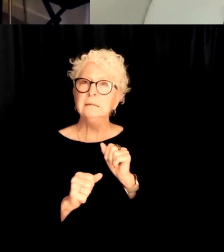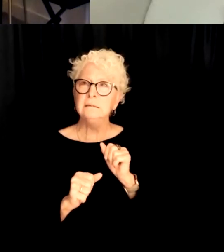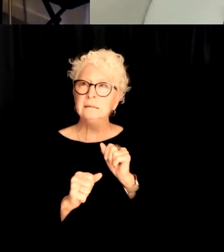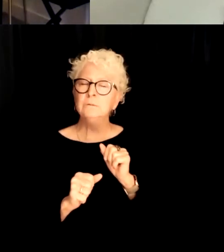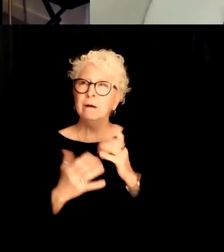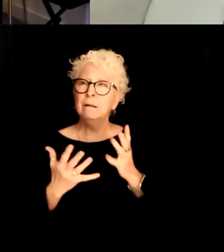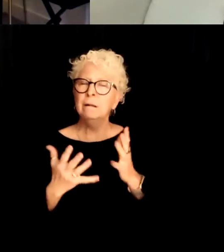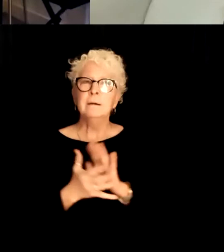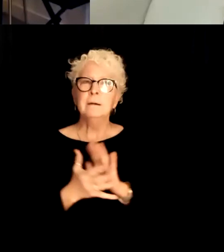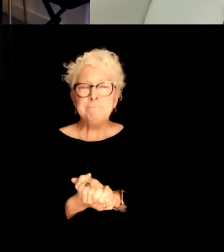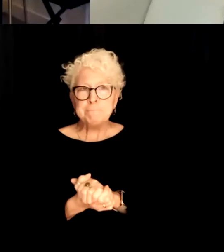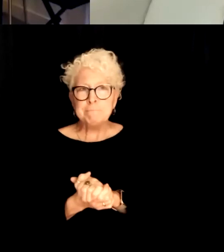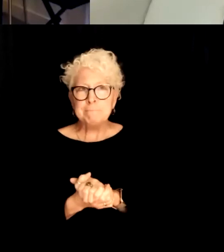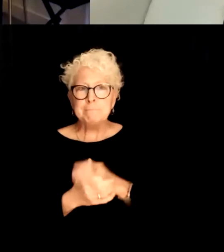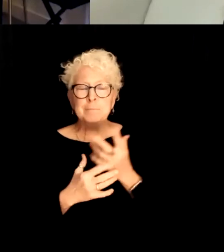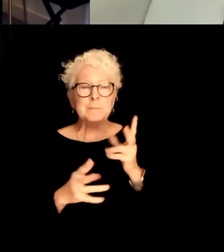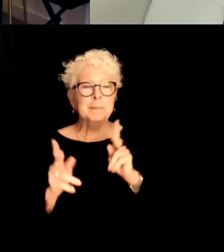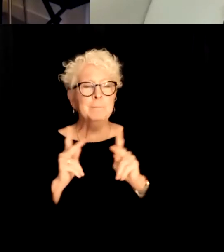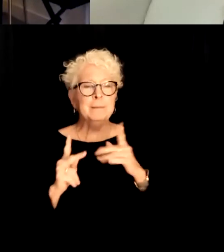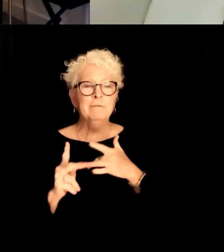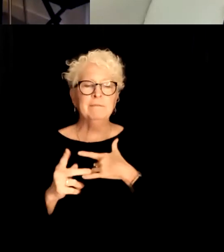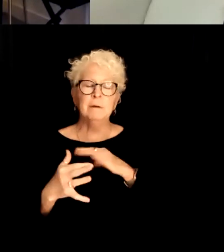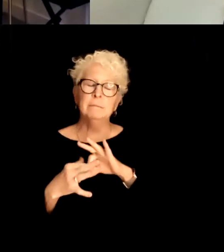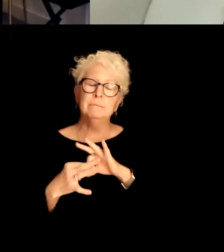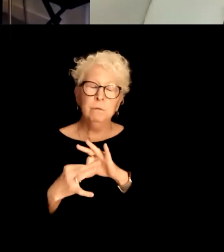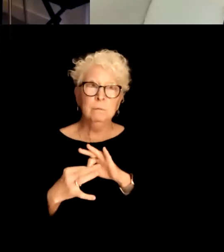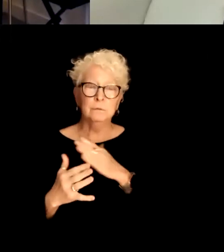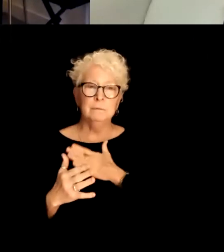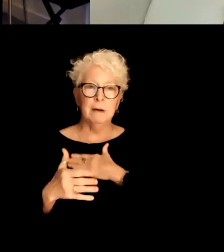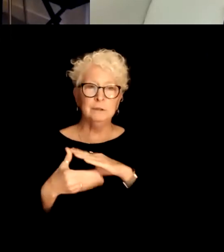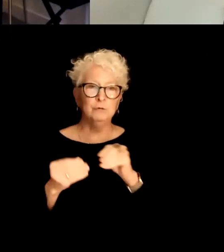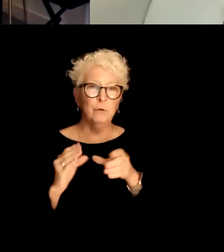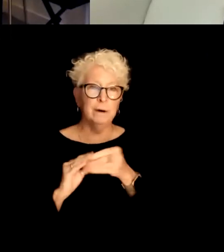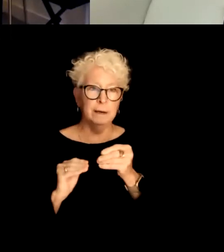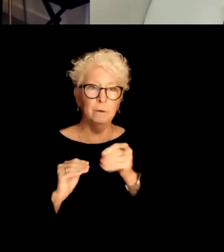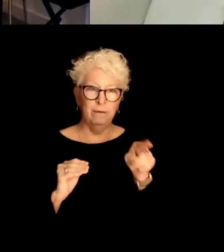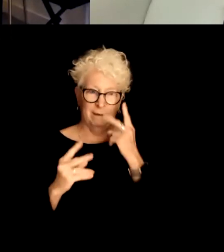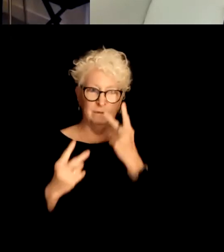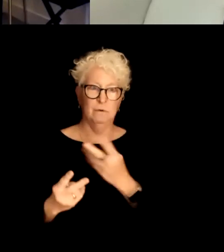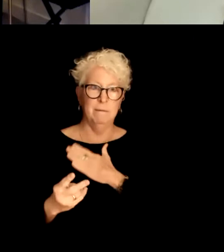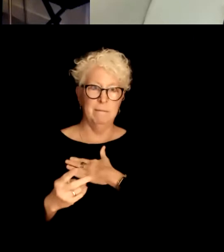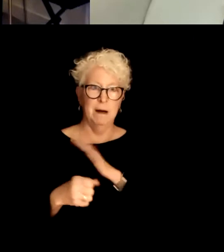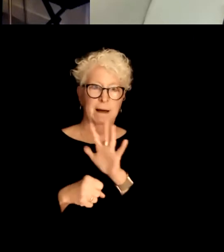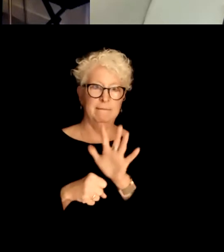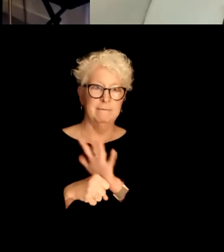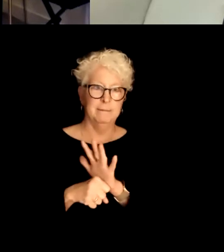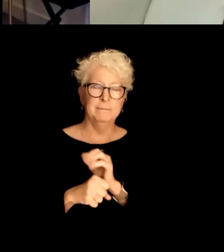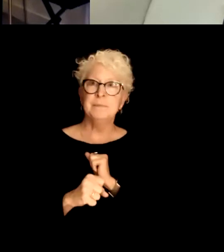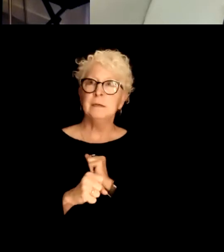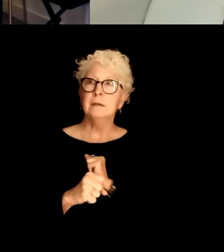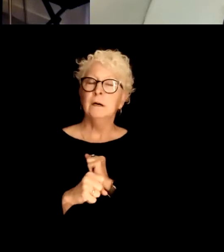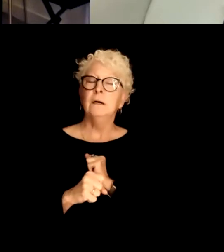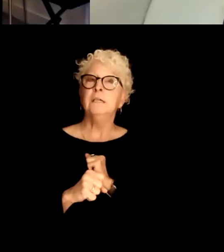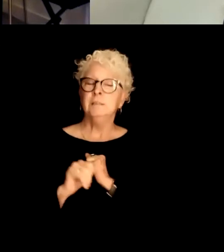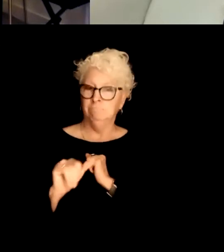in some ways people related so strongly to my story in the film, and then I think people took a